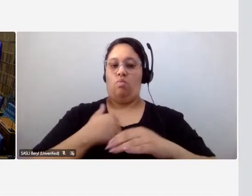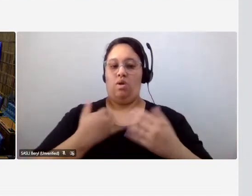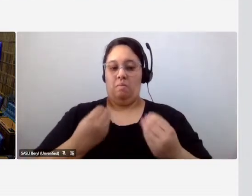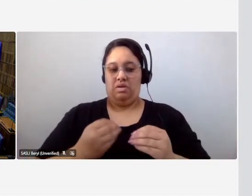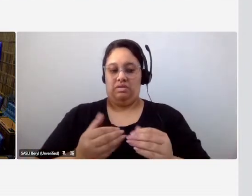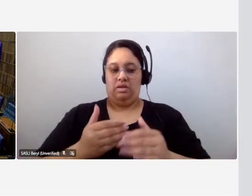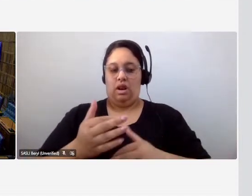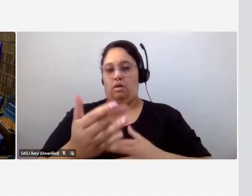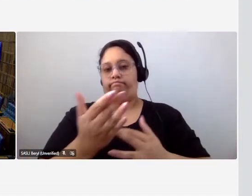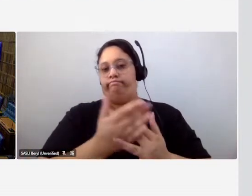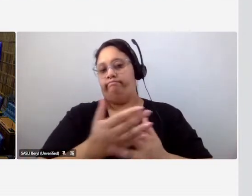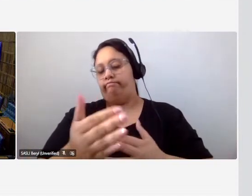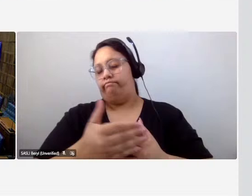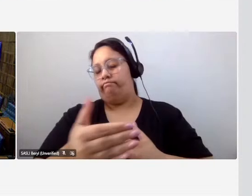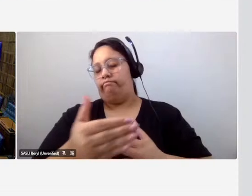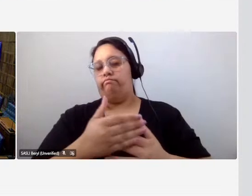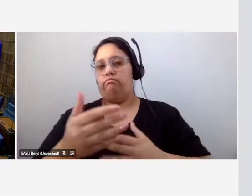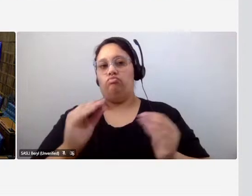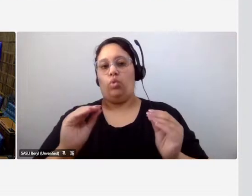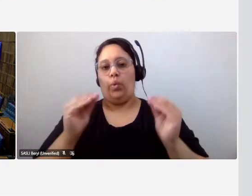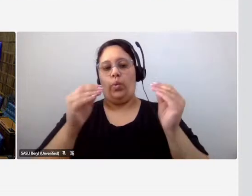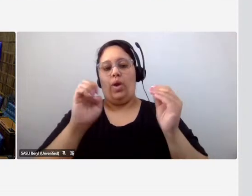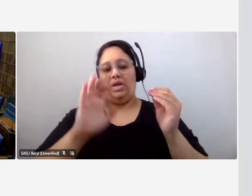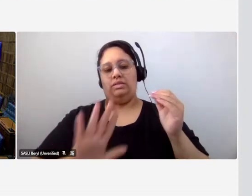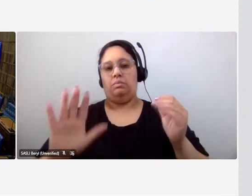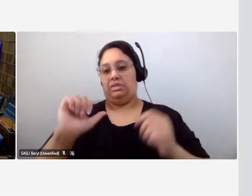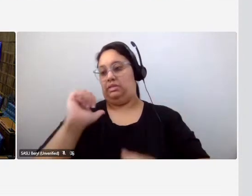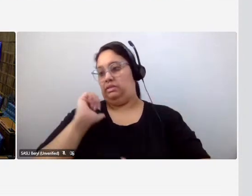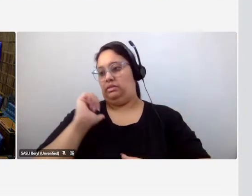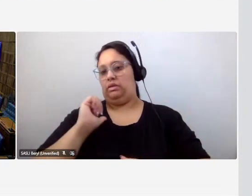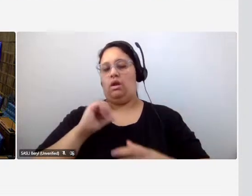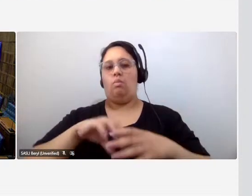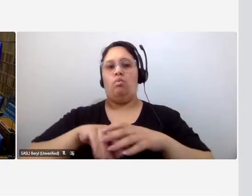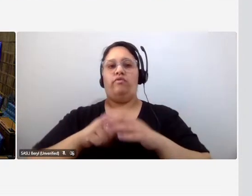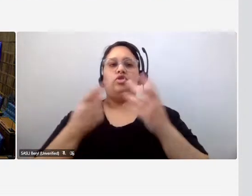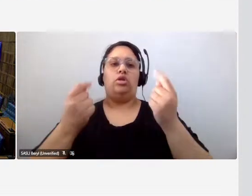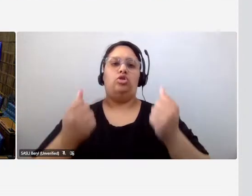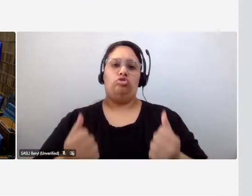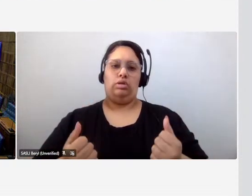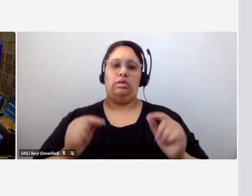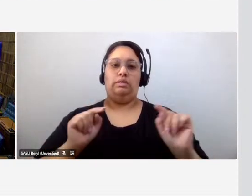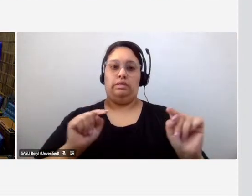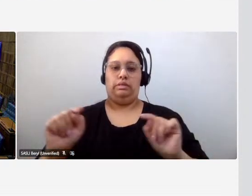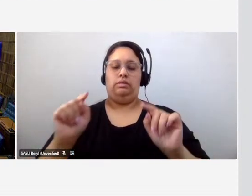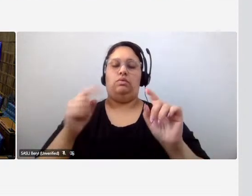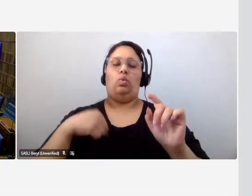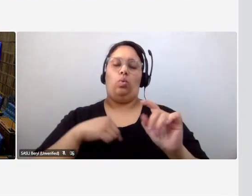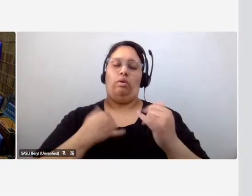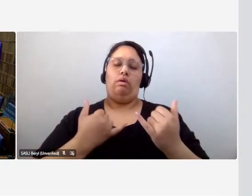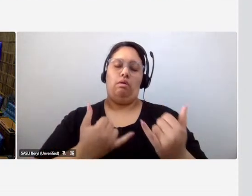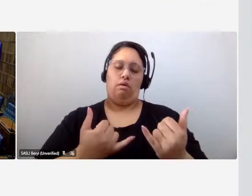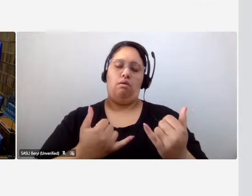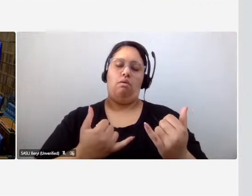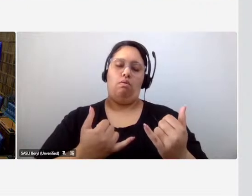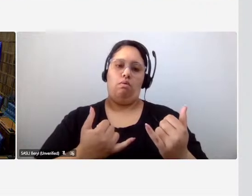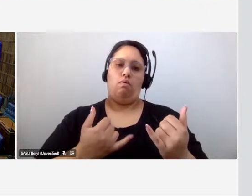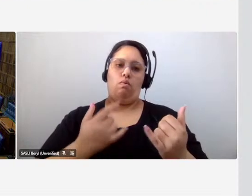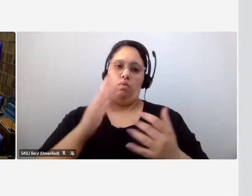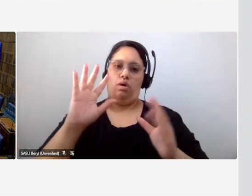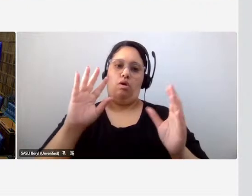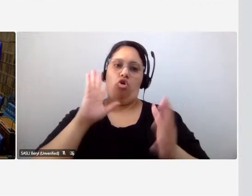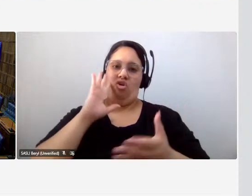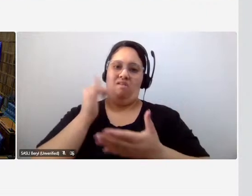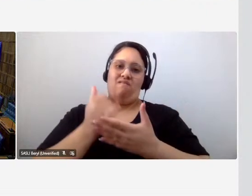the midst of the adjusted estimates. Just yesterday, we were at Provincial Treasury, and those are the ones that we have